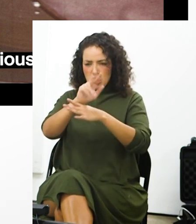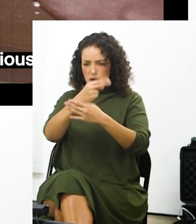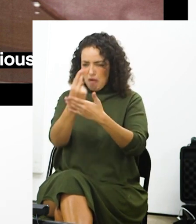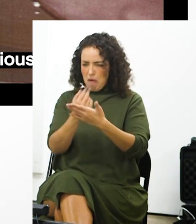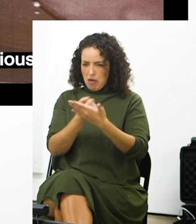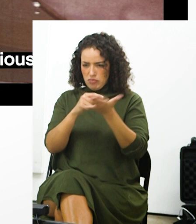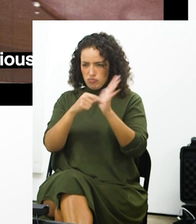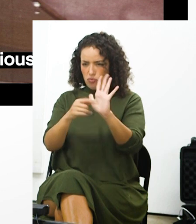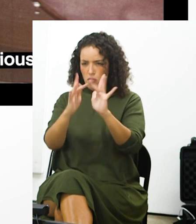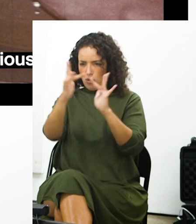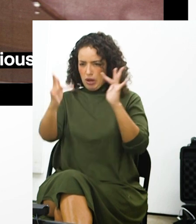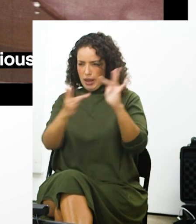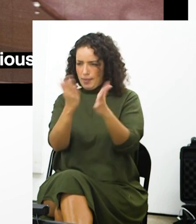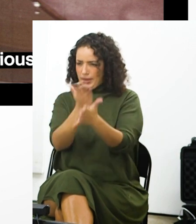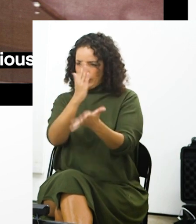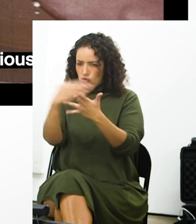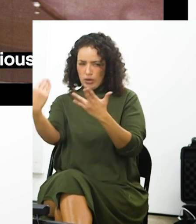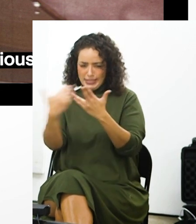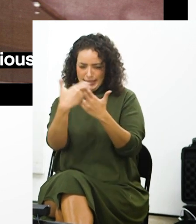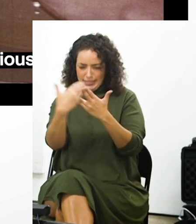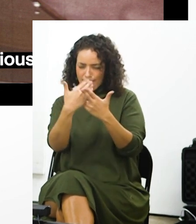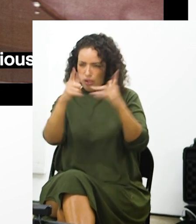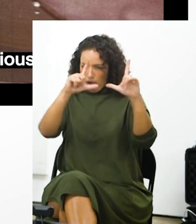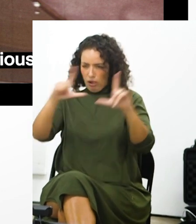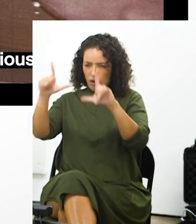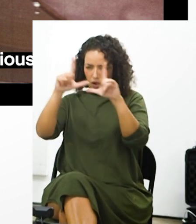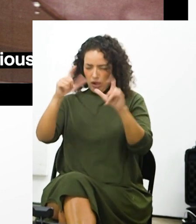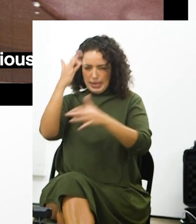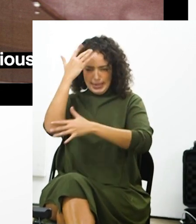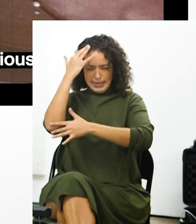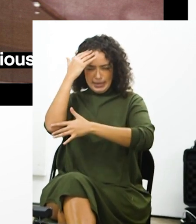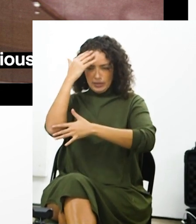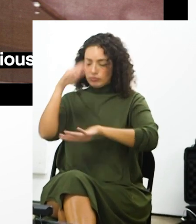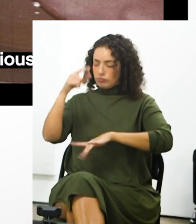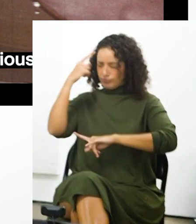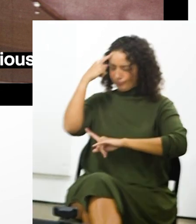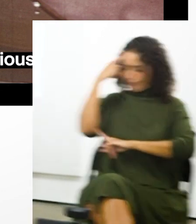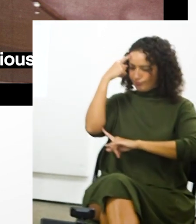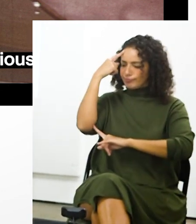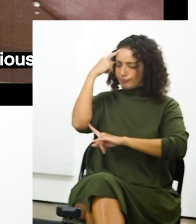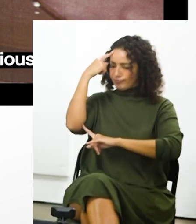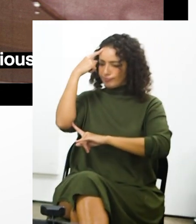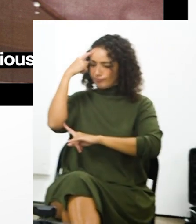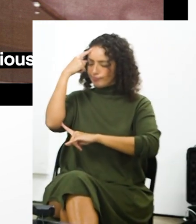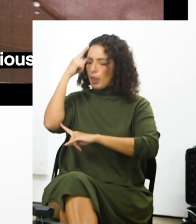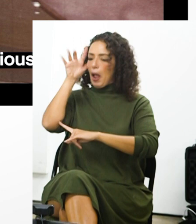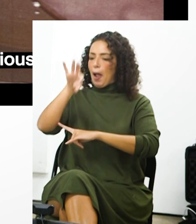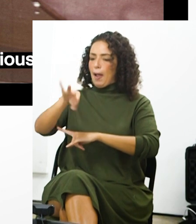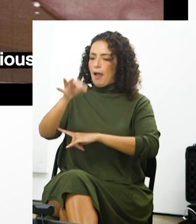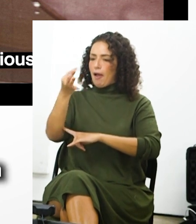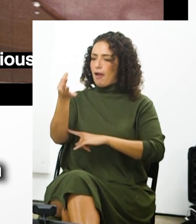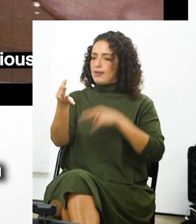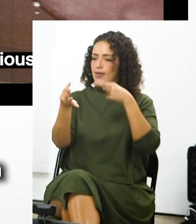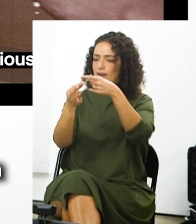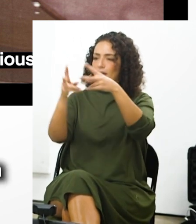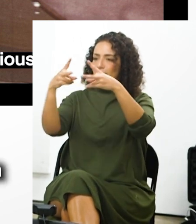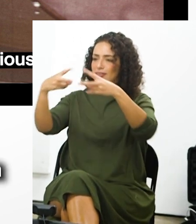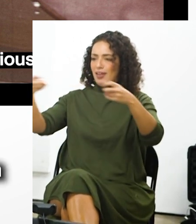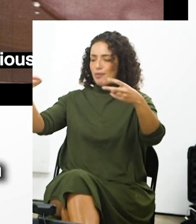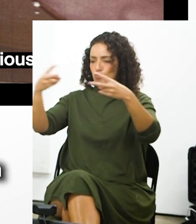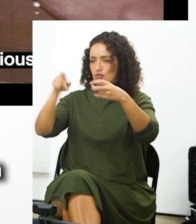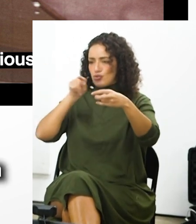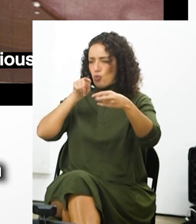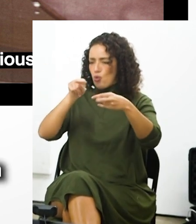accessible. And so that was, I started to think about the captions. That's when I started exploring